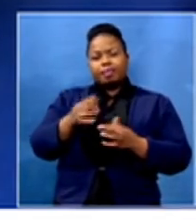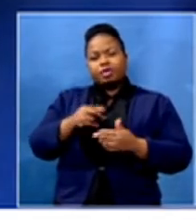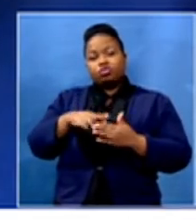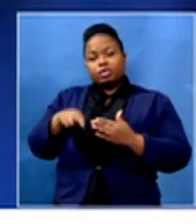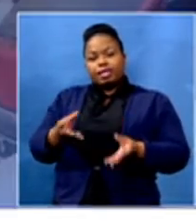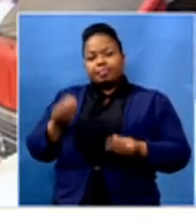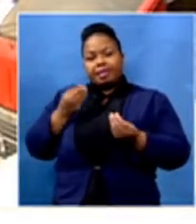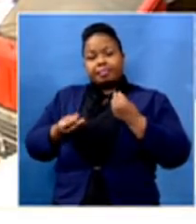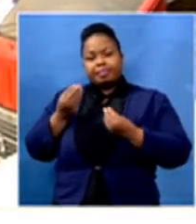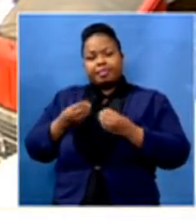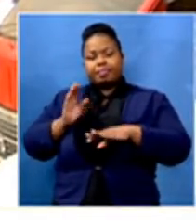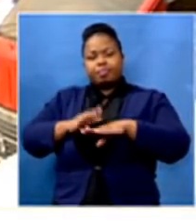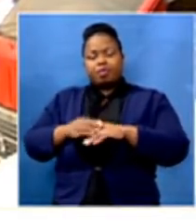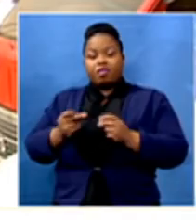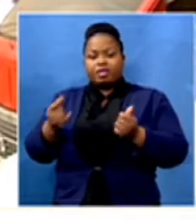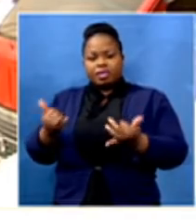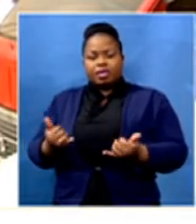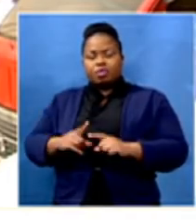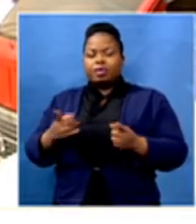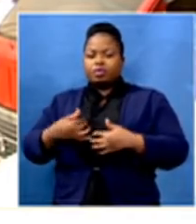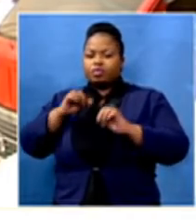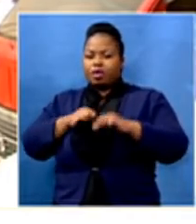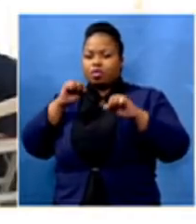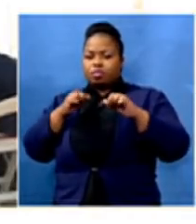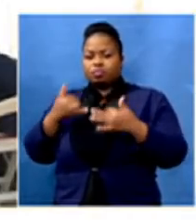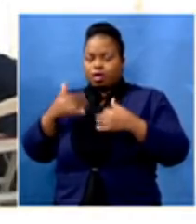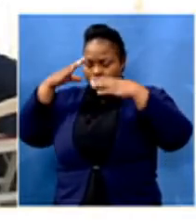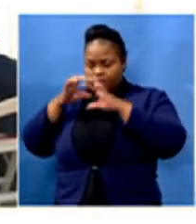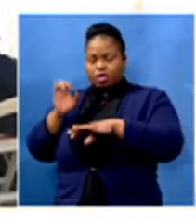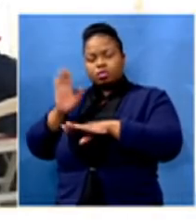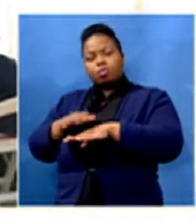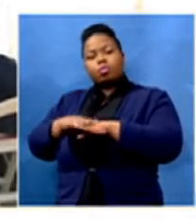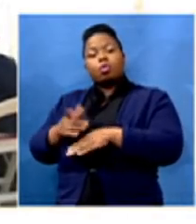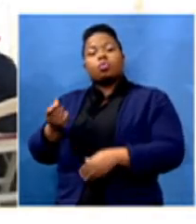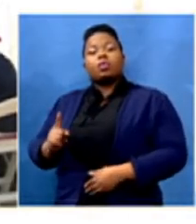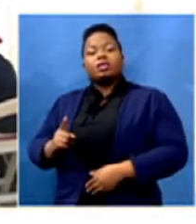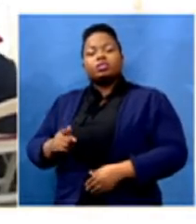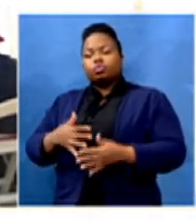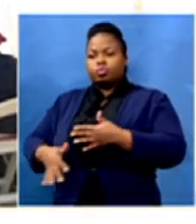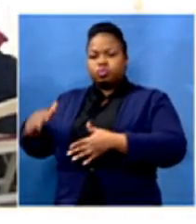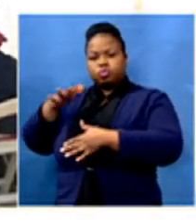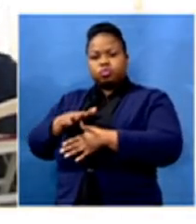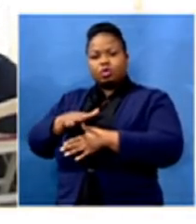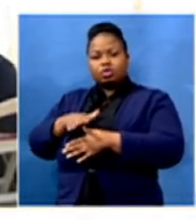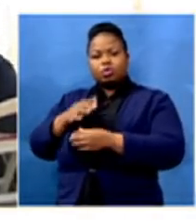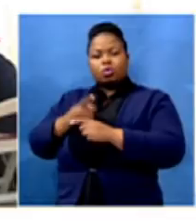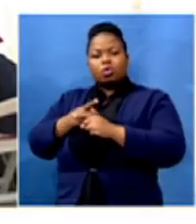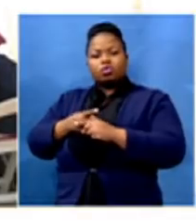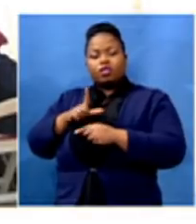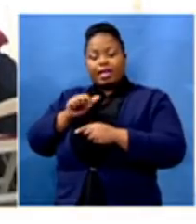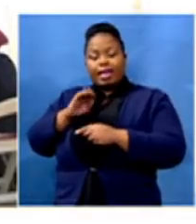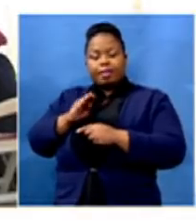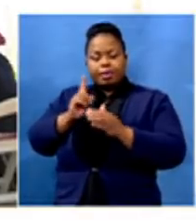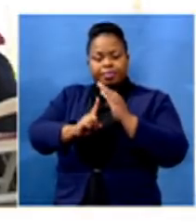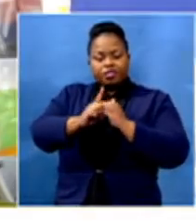that we have dealt with. But we have agreed on refocusing on the prioritizing the specimen of those who are sick, who are